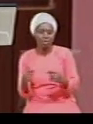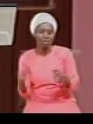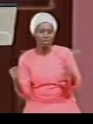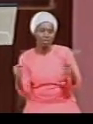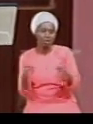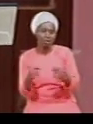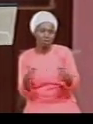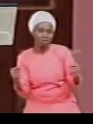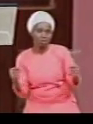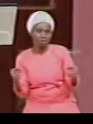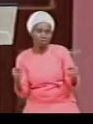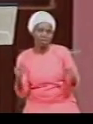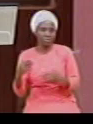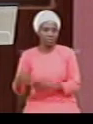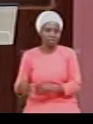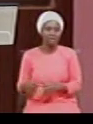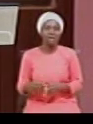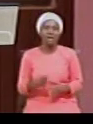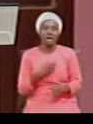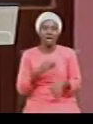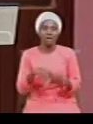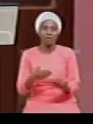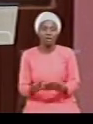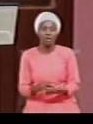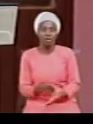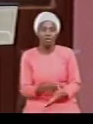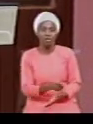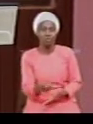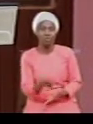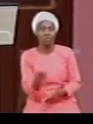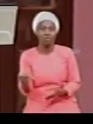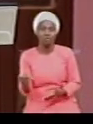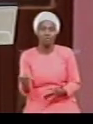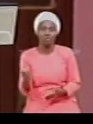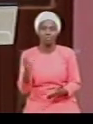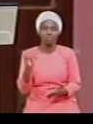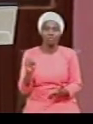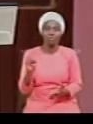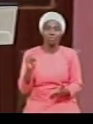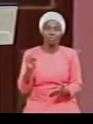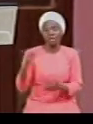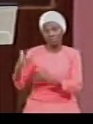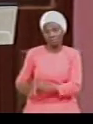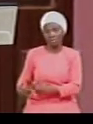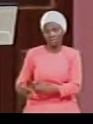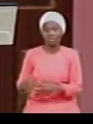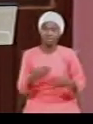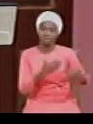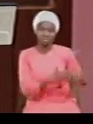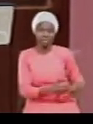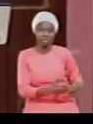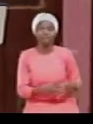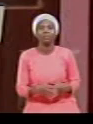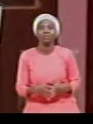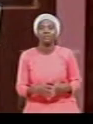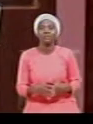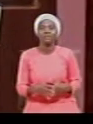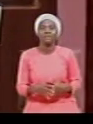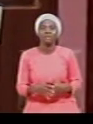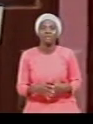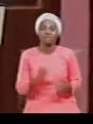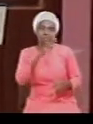And all those sides of holiness, they shine forth like the sides of